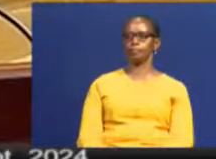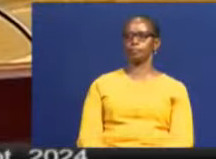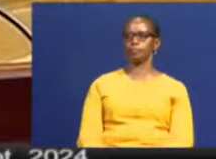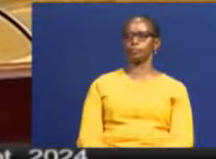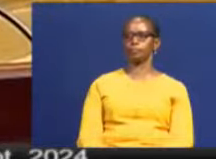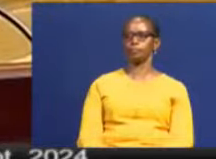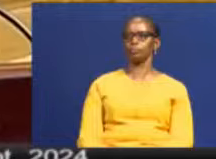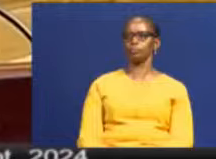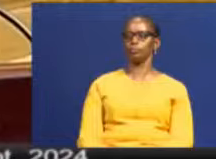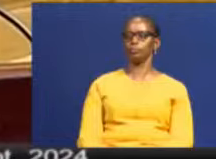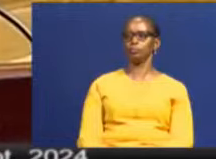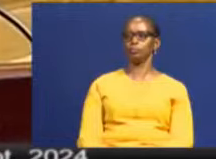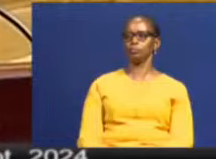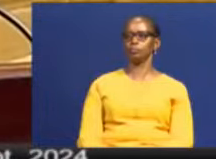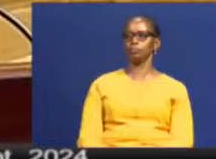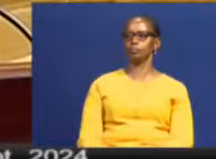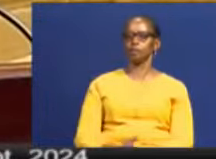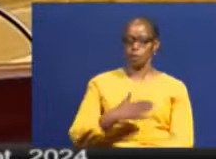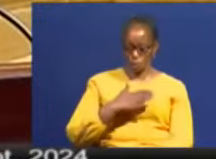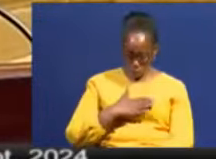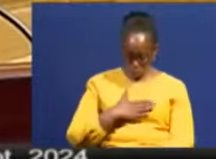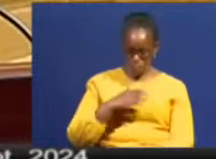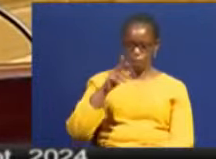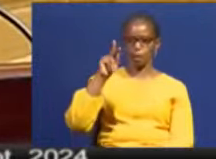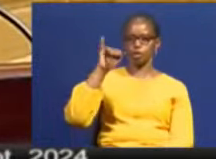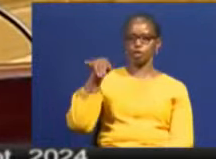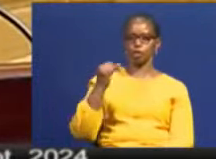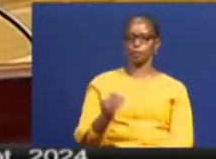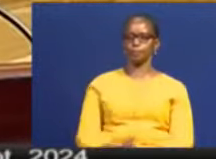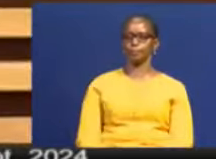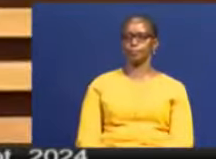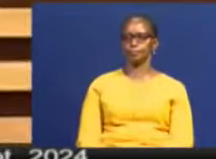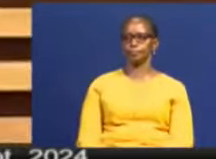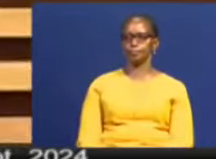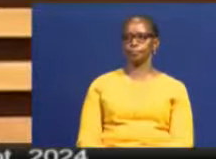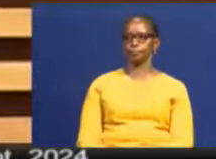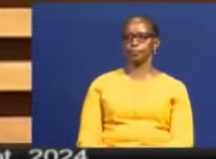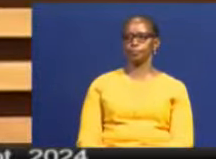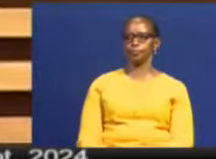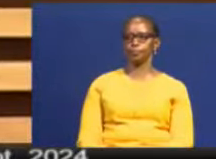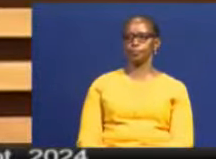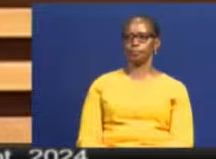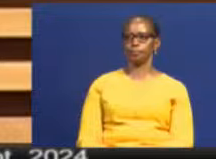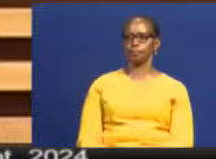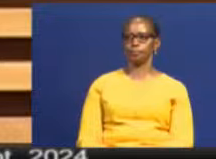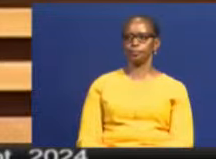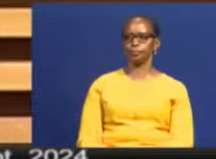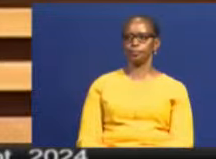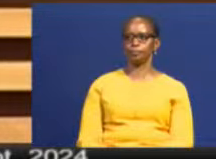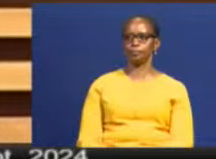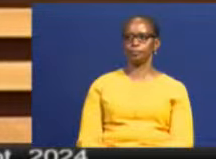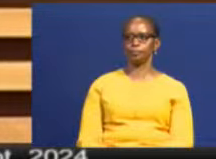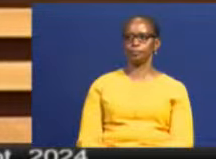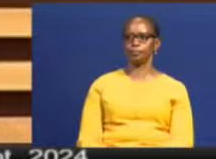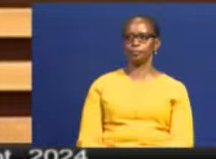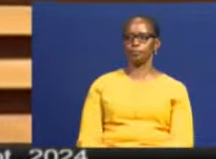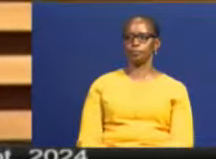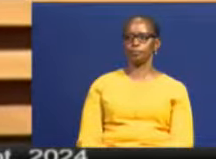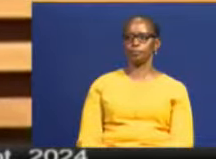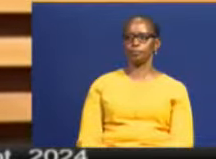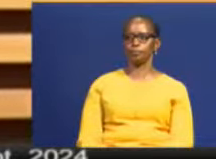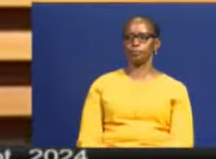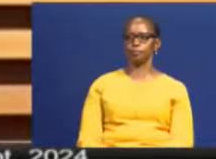thank you. Honorable KJ, you may proceed. You are on the floor. Madam Speaker, I thank you and I acknowledge the change